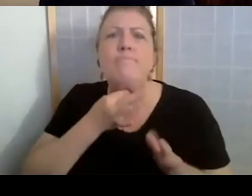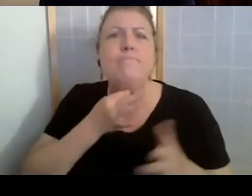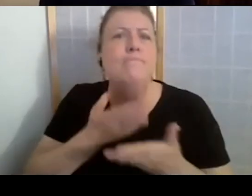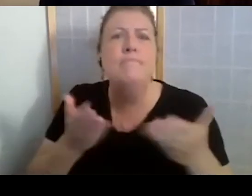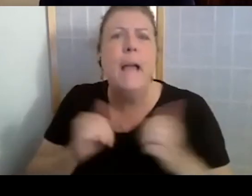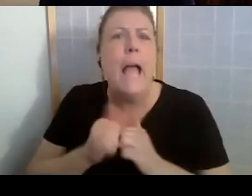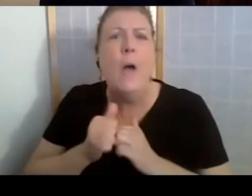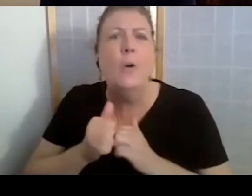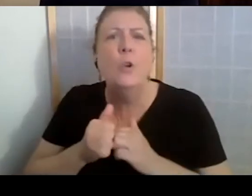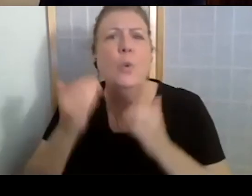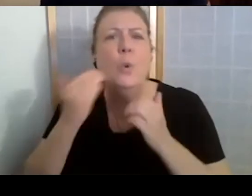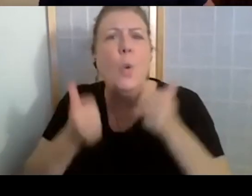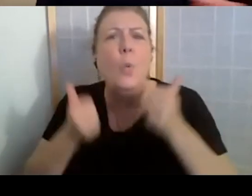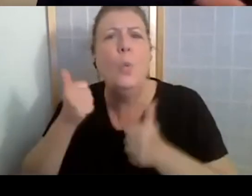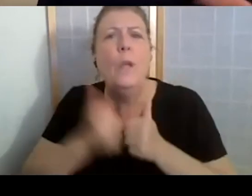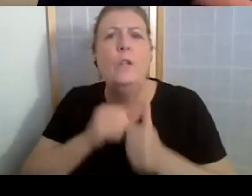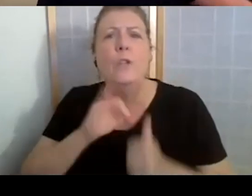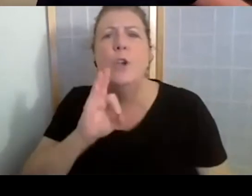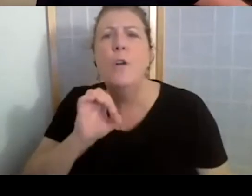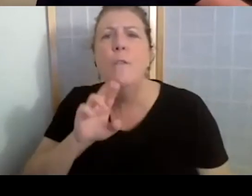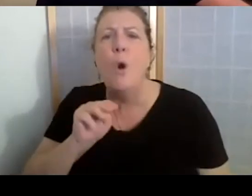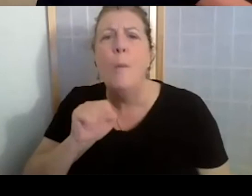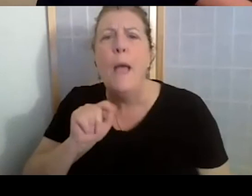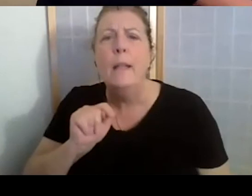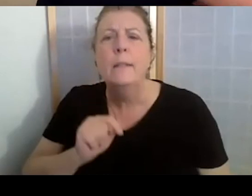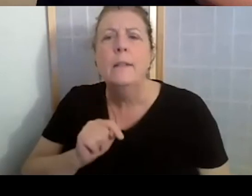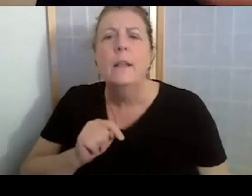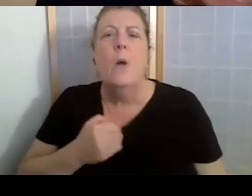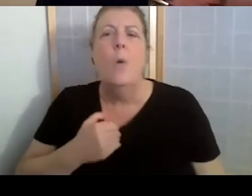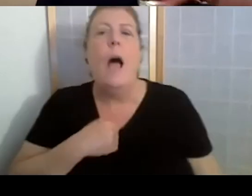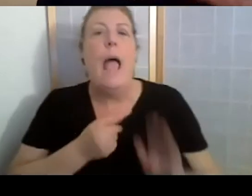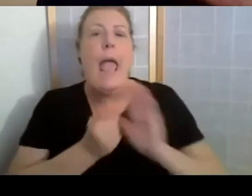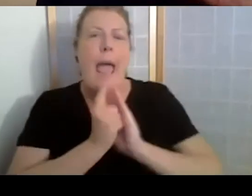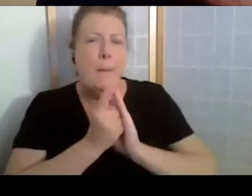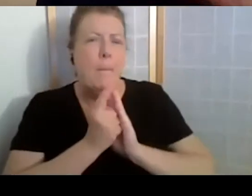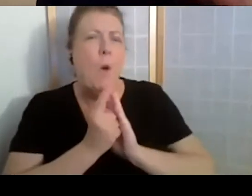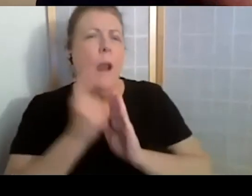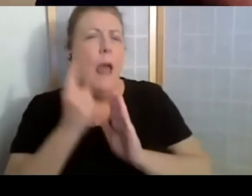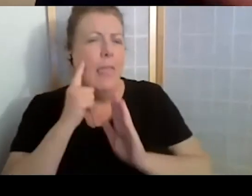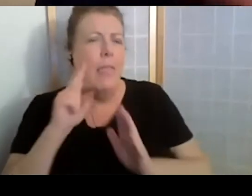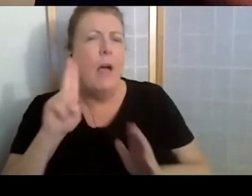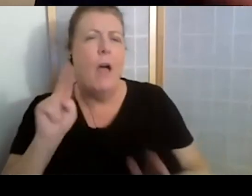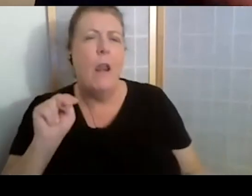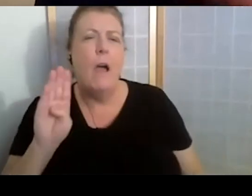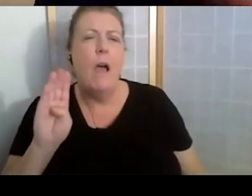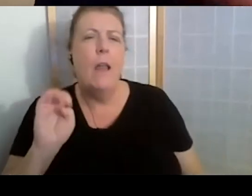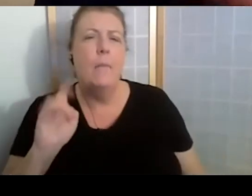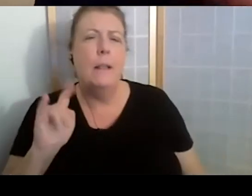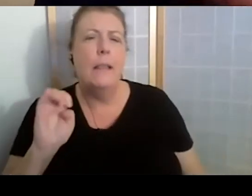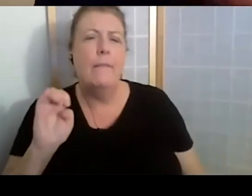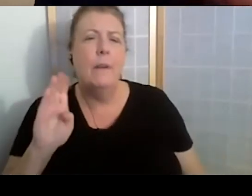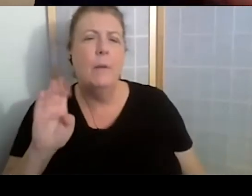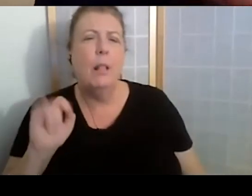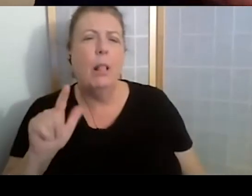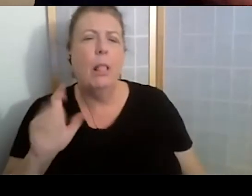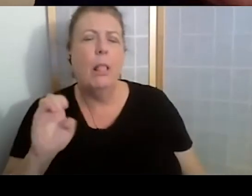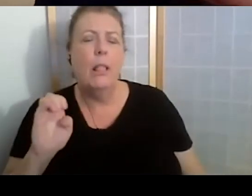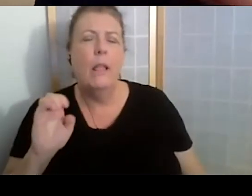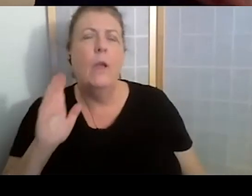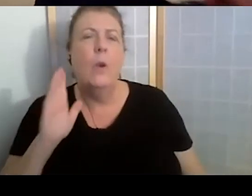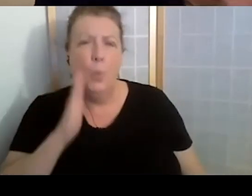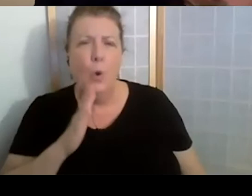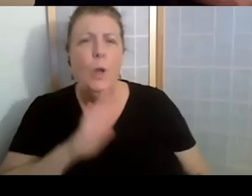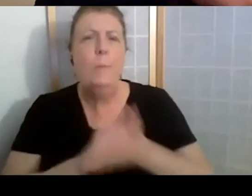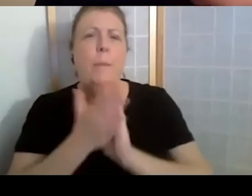that Unbelievable would be a good feature, but it was only a moment. And I think Michael and